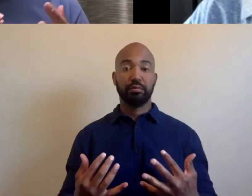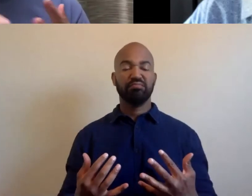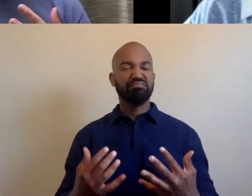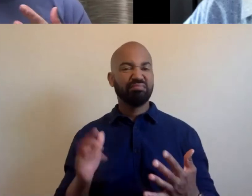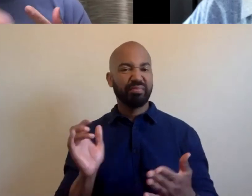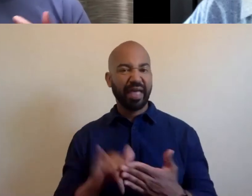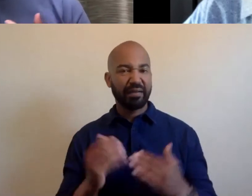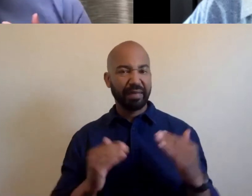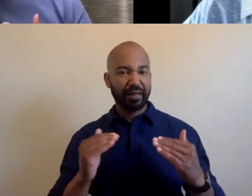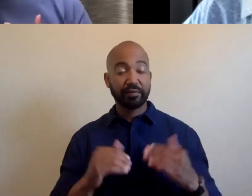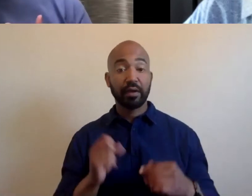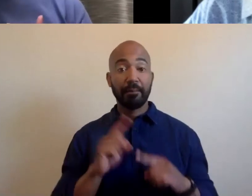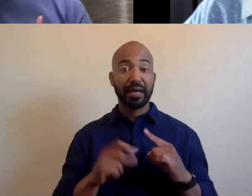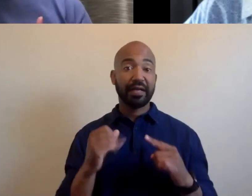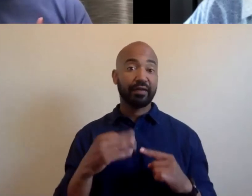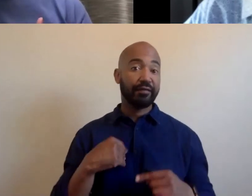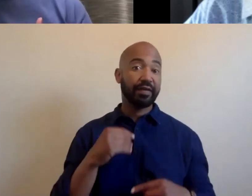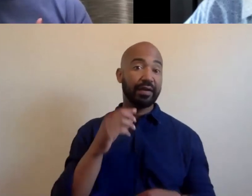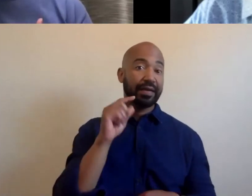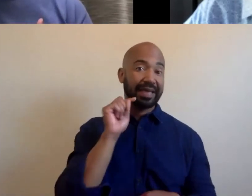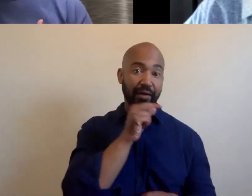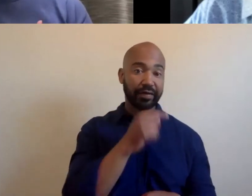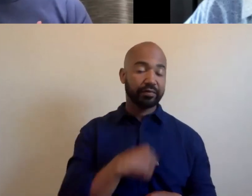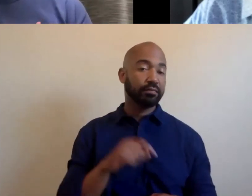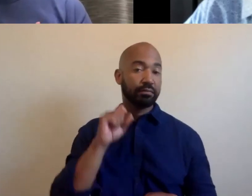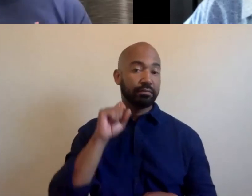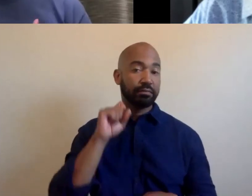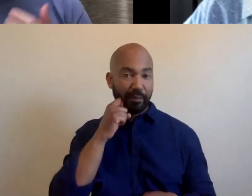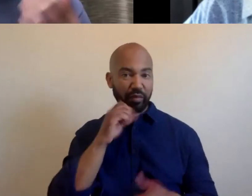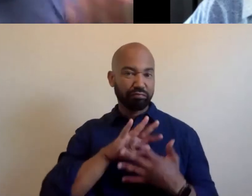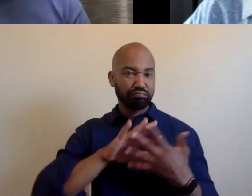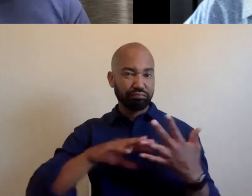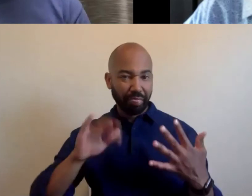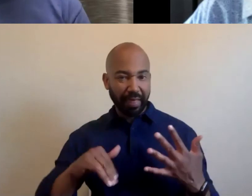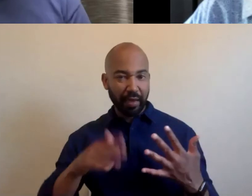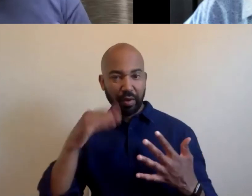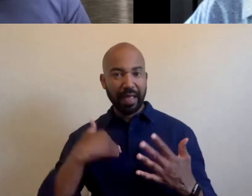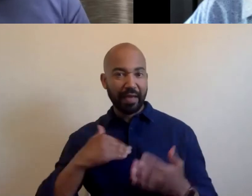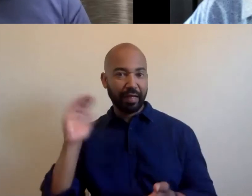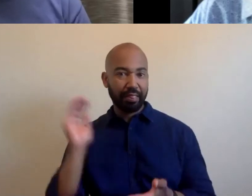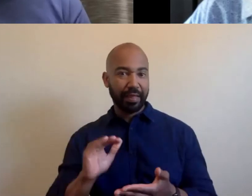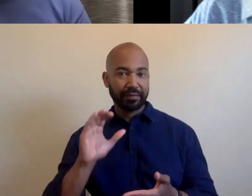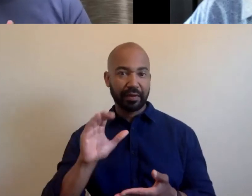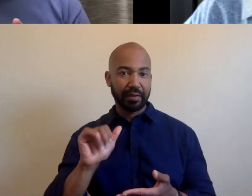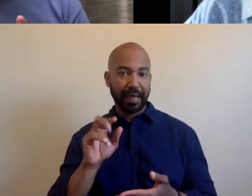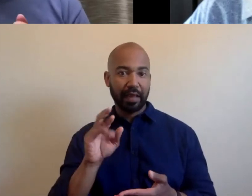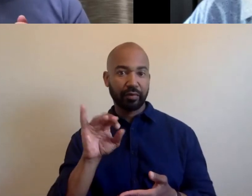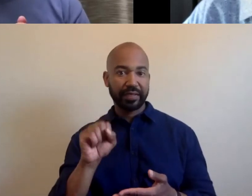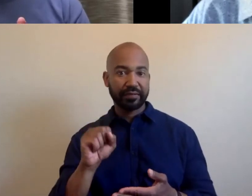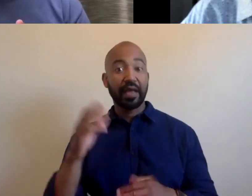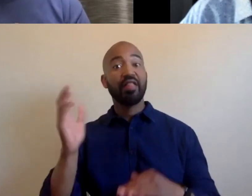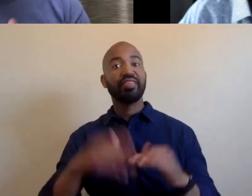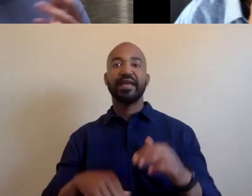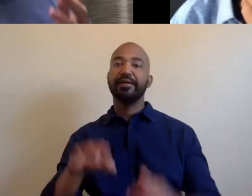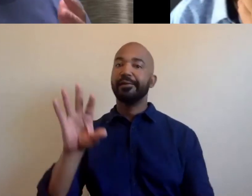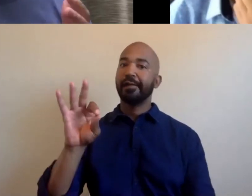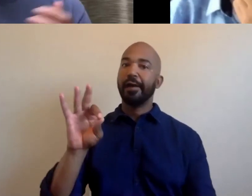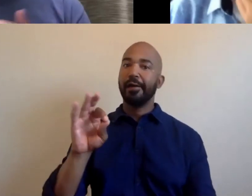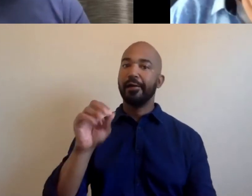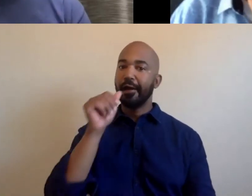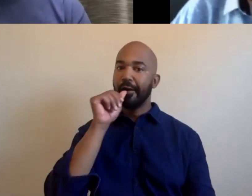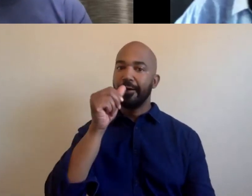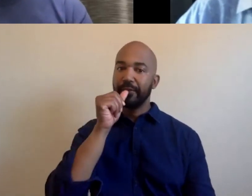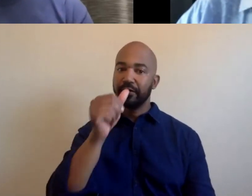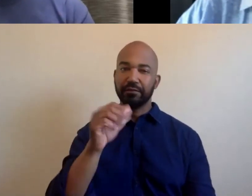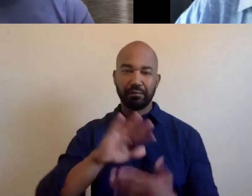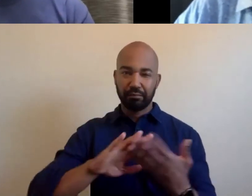hummus and apples, those are going to have less calories than, 9 almonds or those